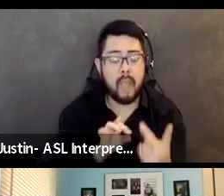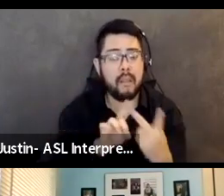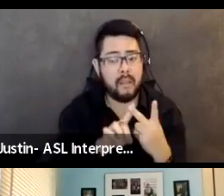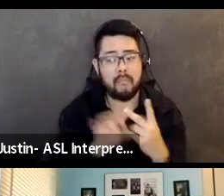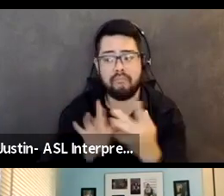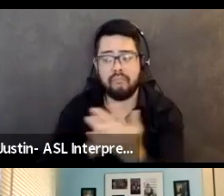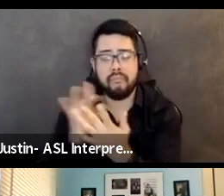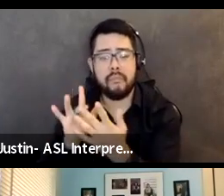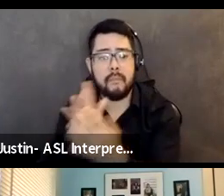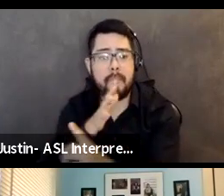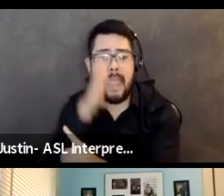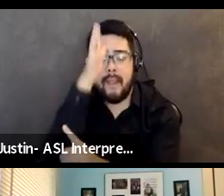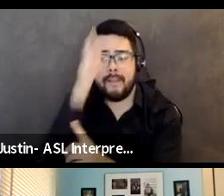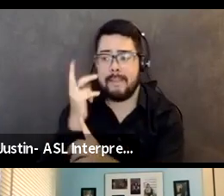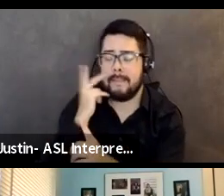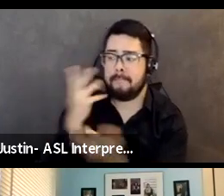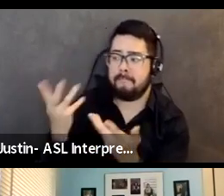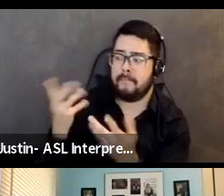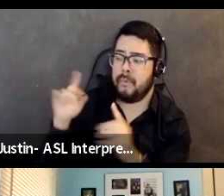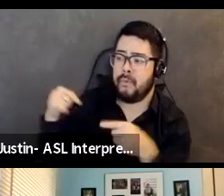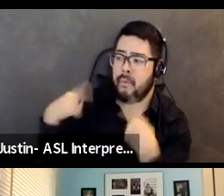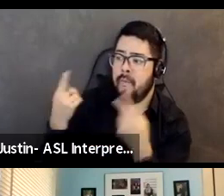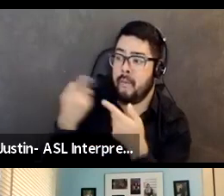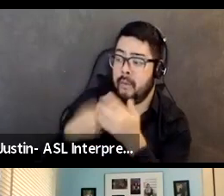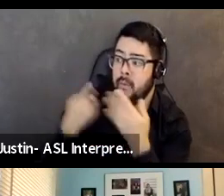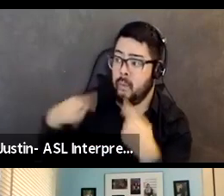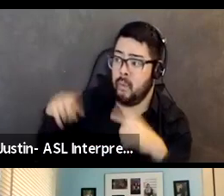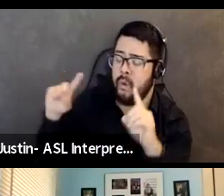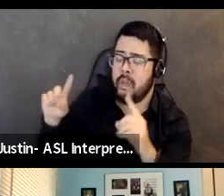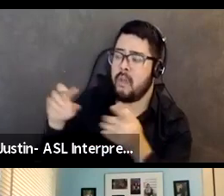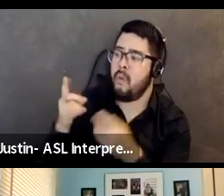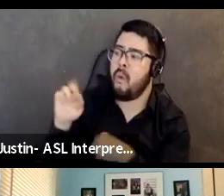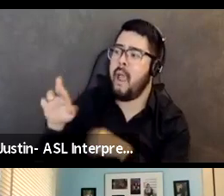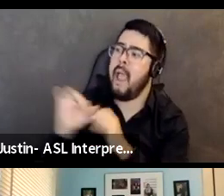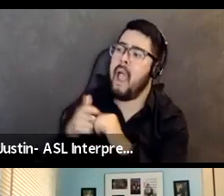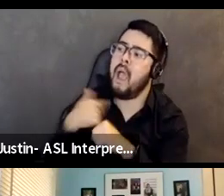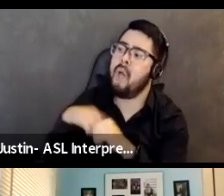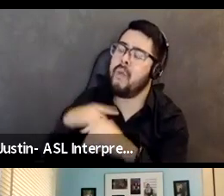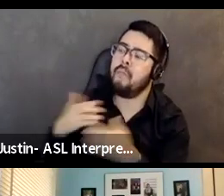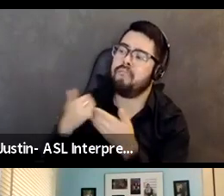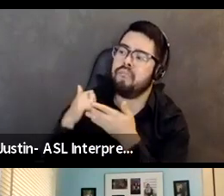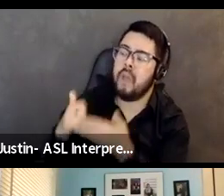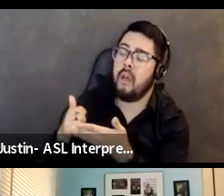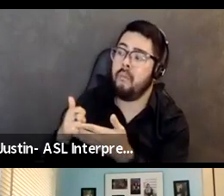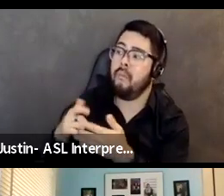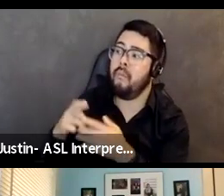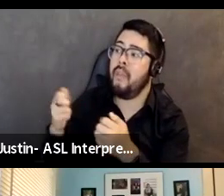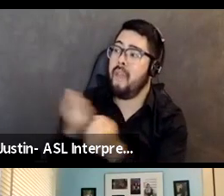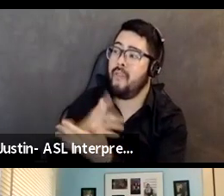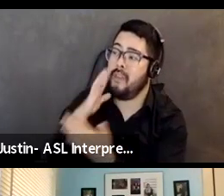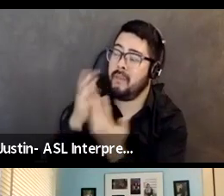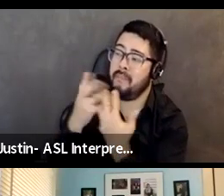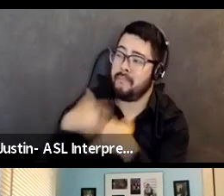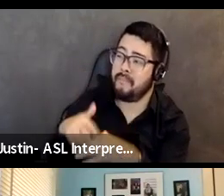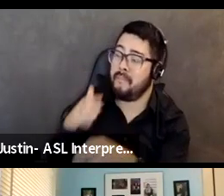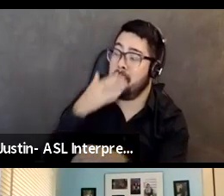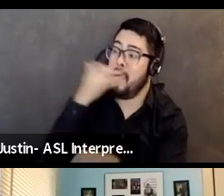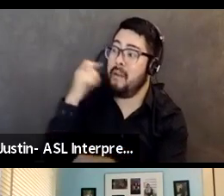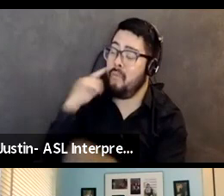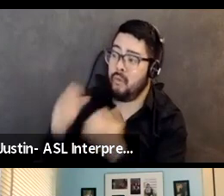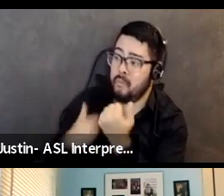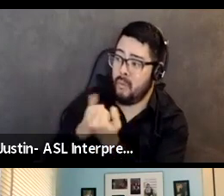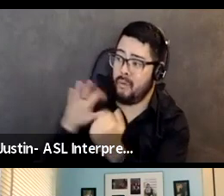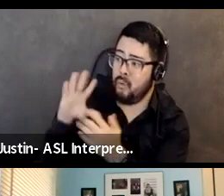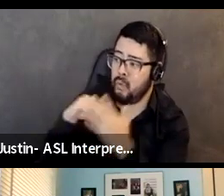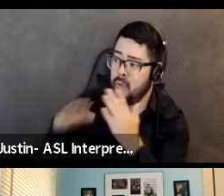working what what would make it easier for you to continue to support their learning because families